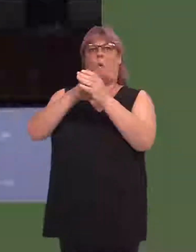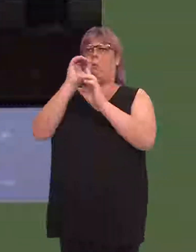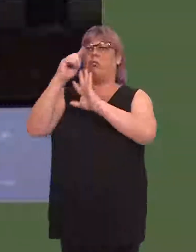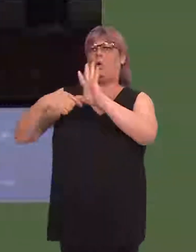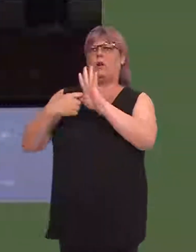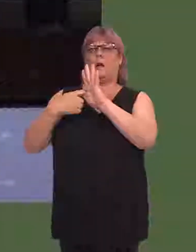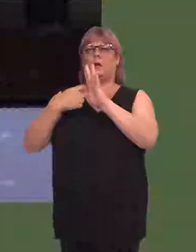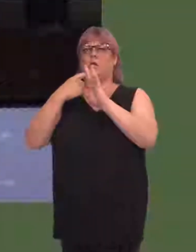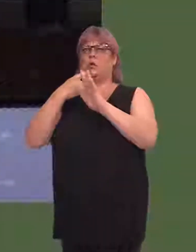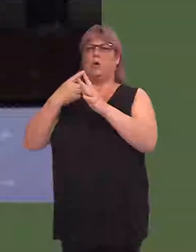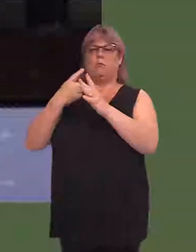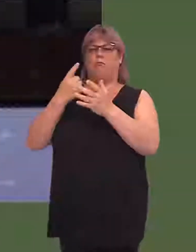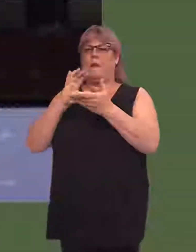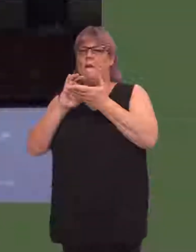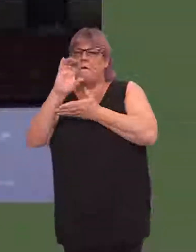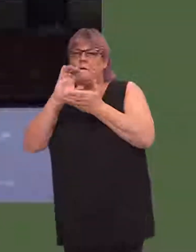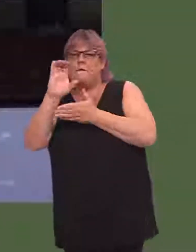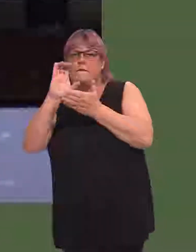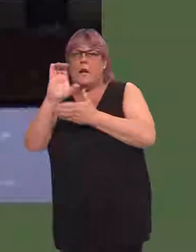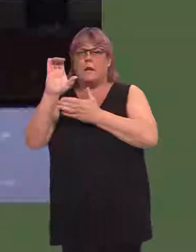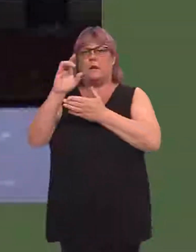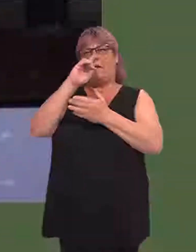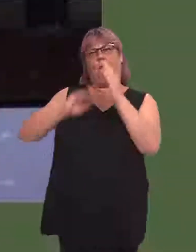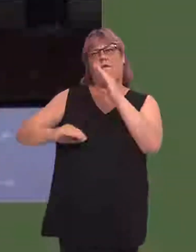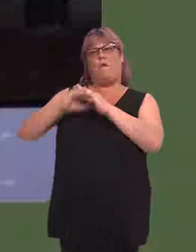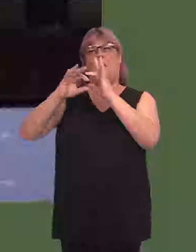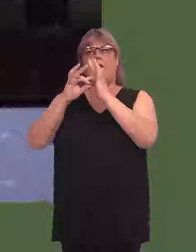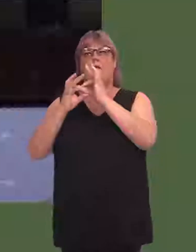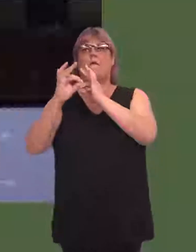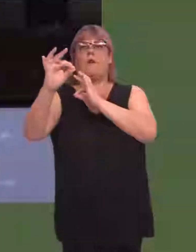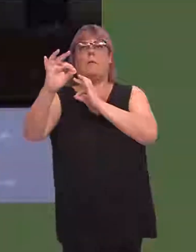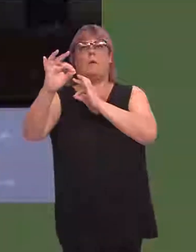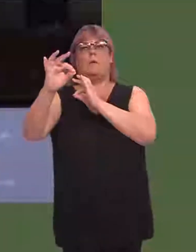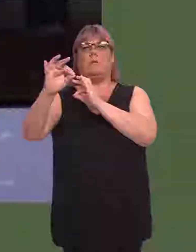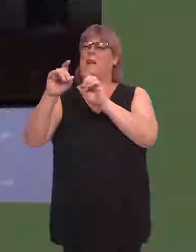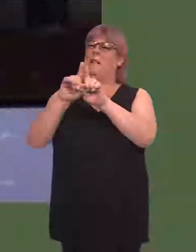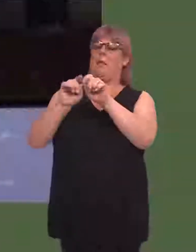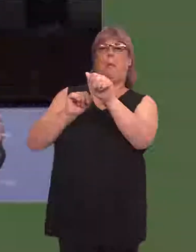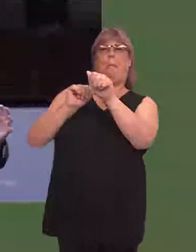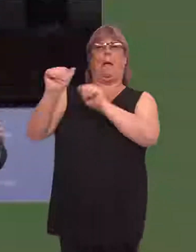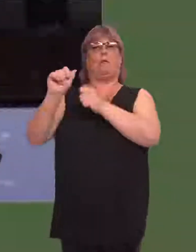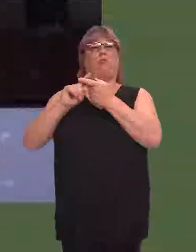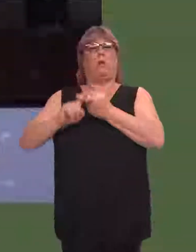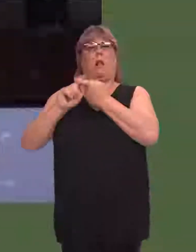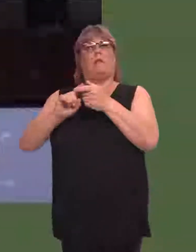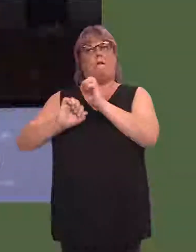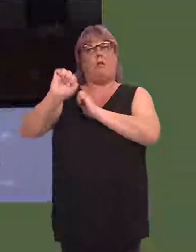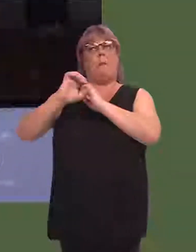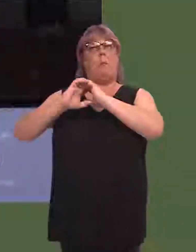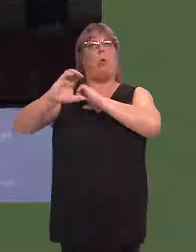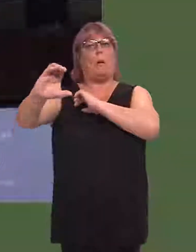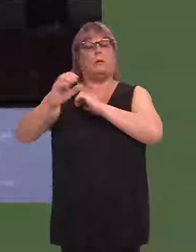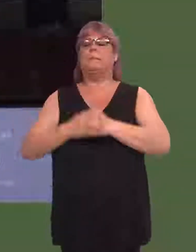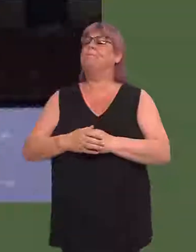infrastructure and to help local led projects leverage commercial investment into the full fibre future, the gold standard of